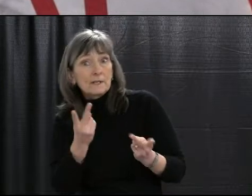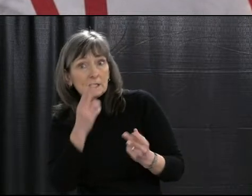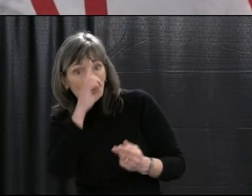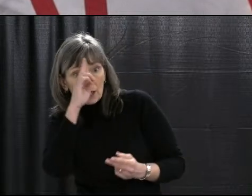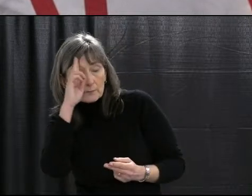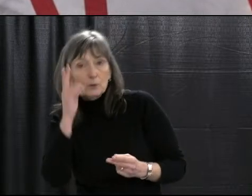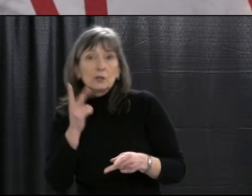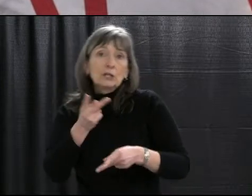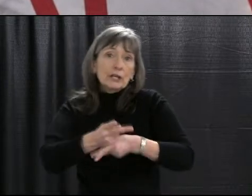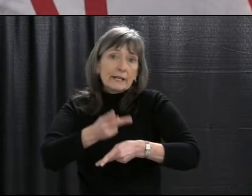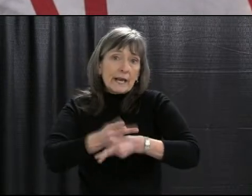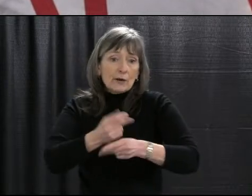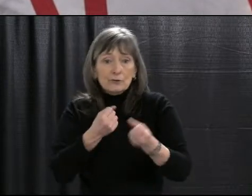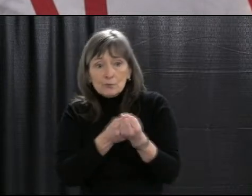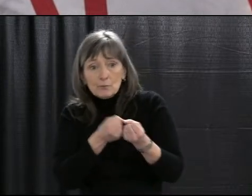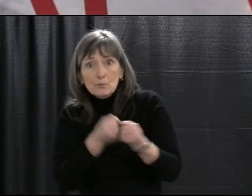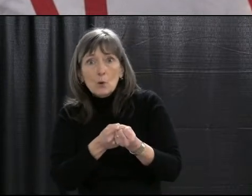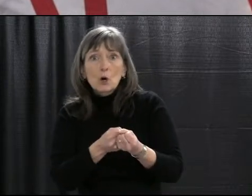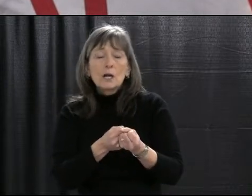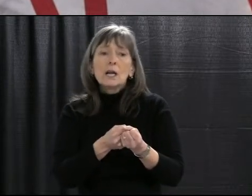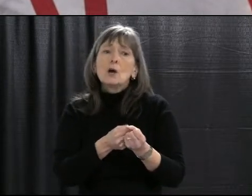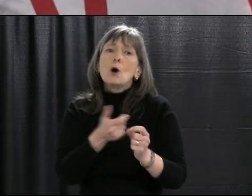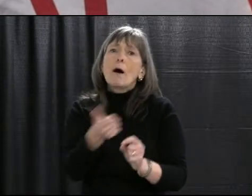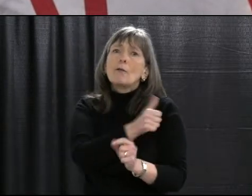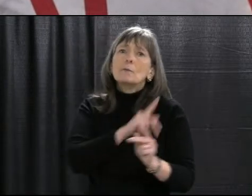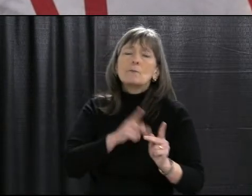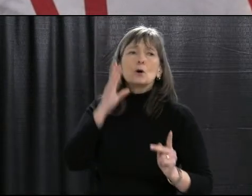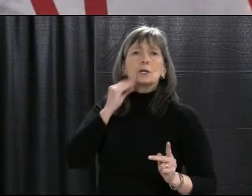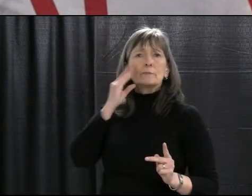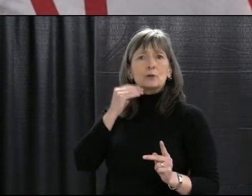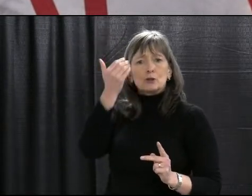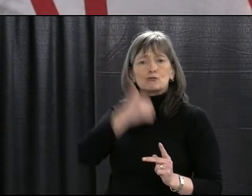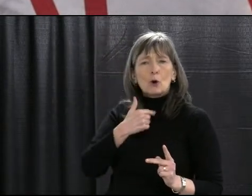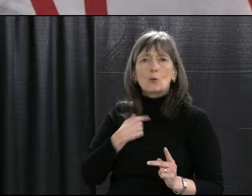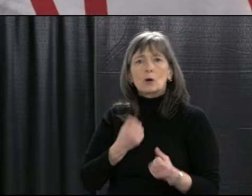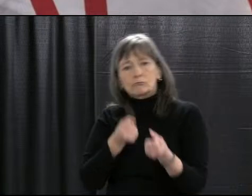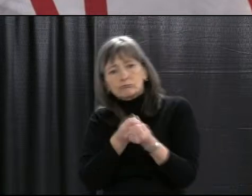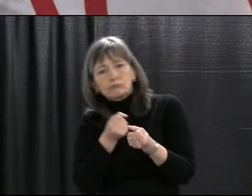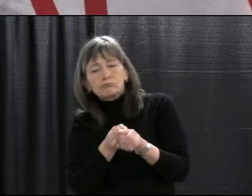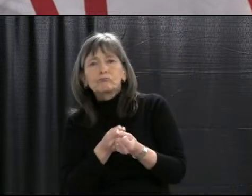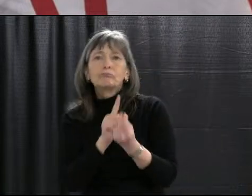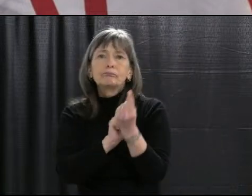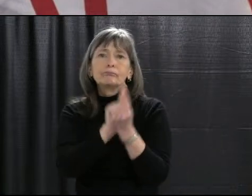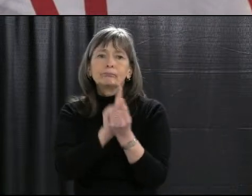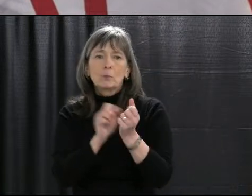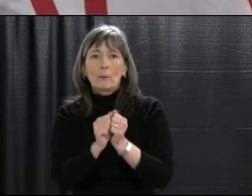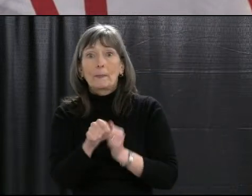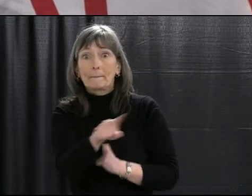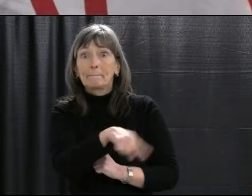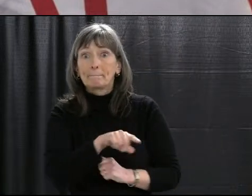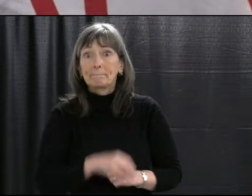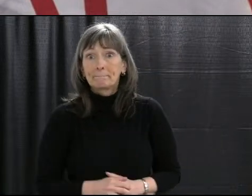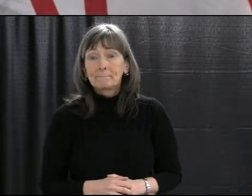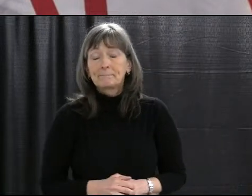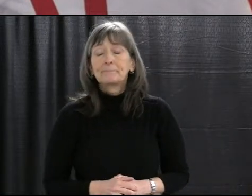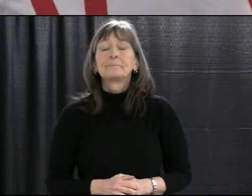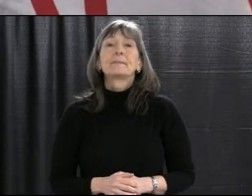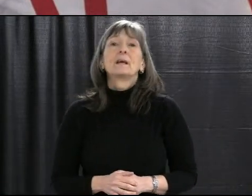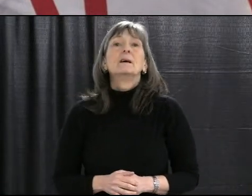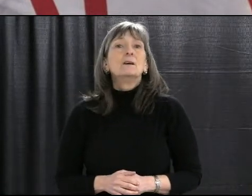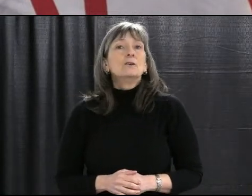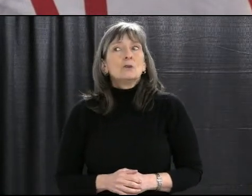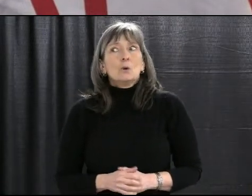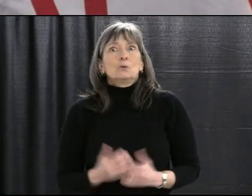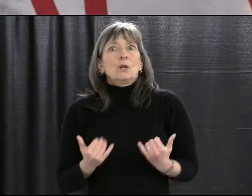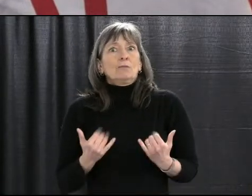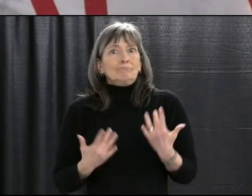peer supports that have lived experience. So we're excited about this news today. You'll remember